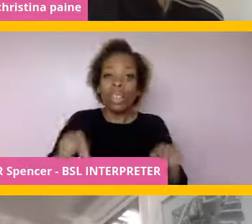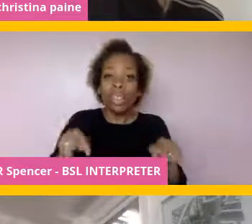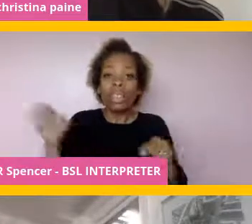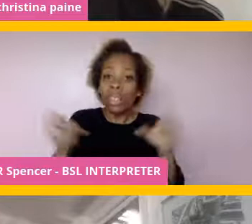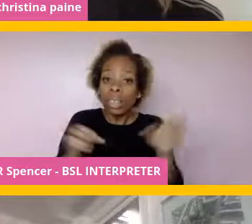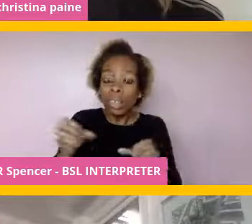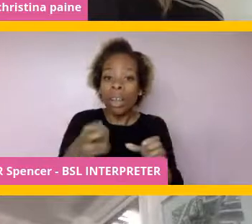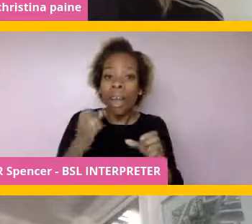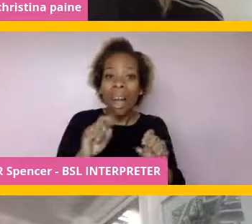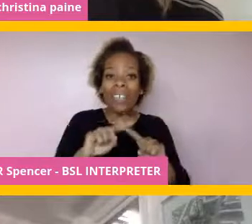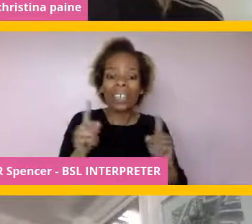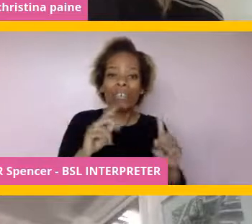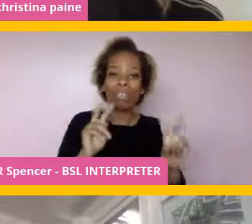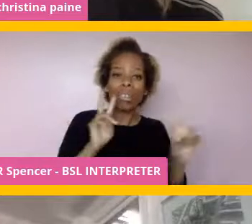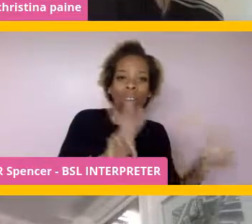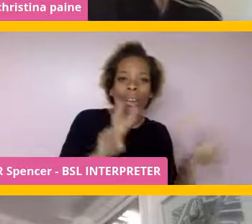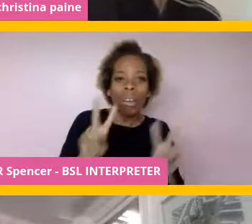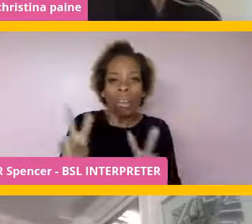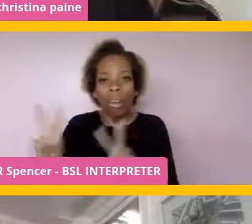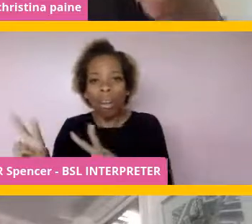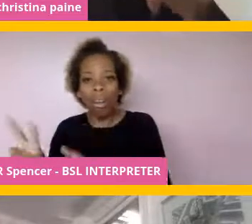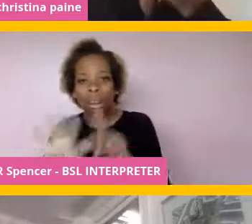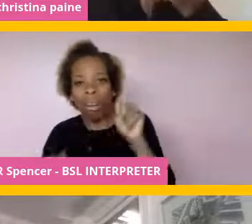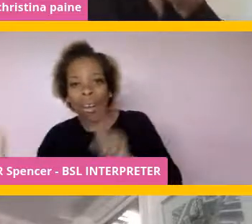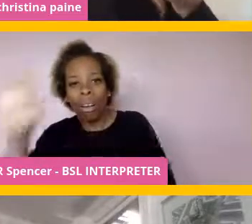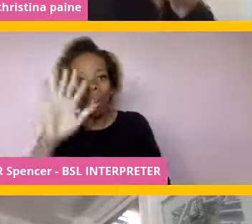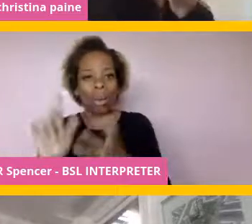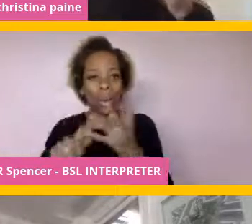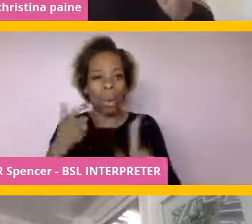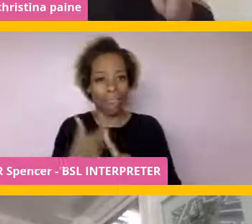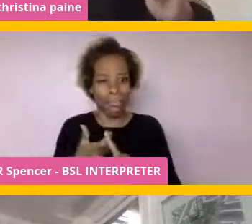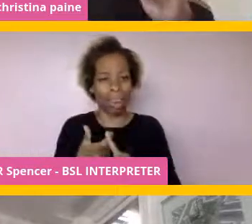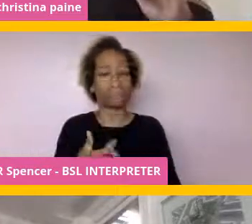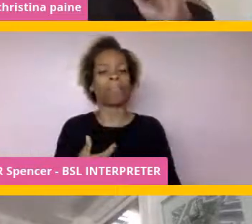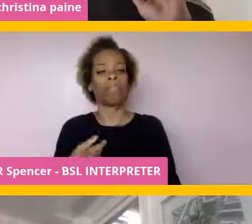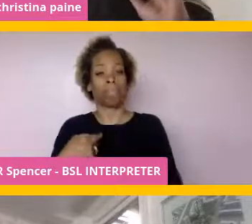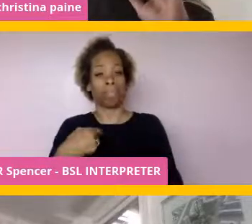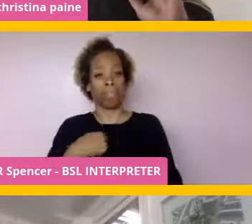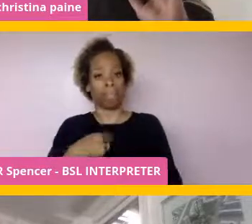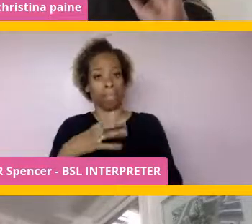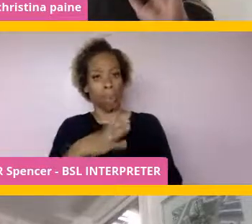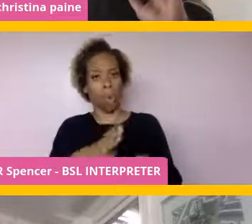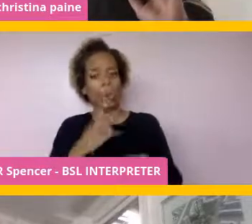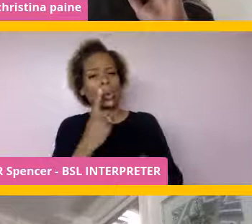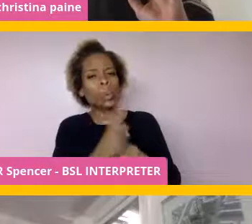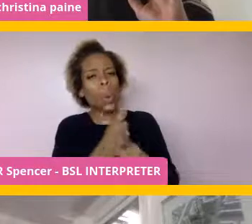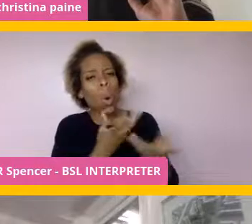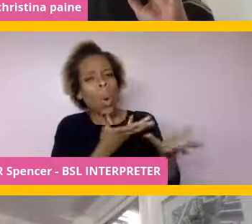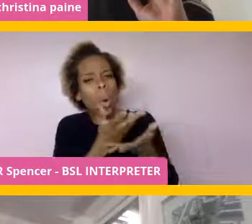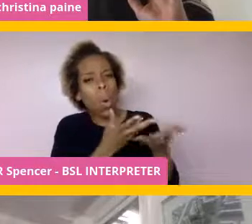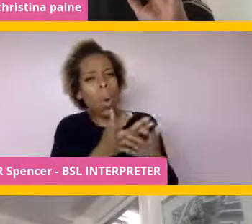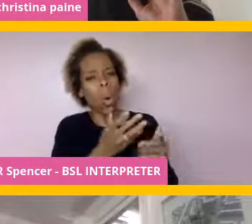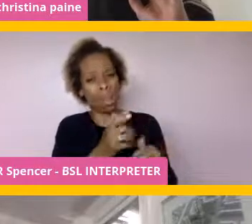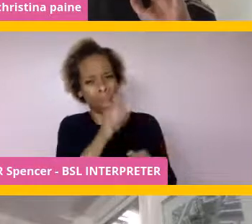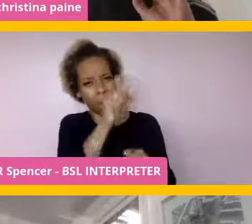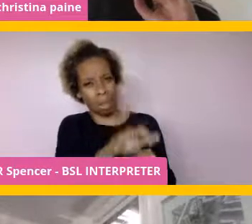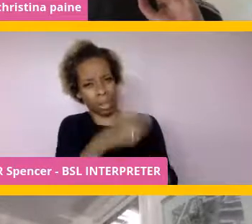campaigning. We thought it was important that we spoke to someone from a post-92 higher education institution.